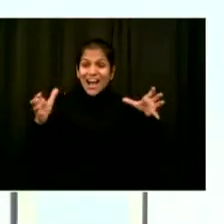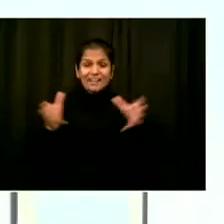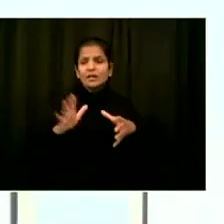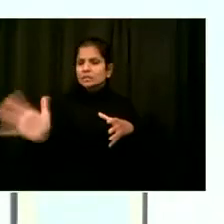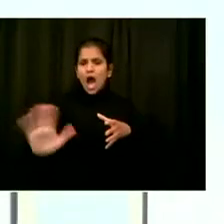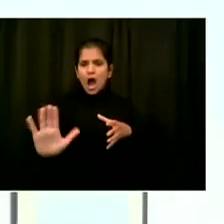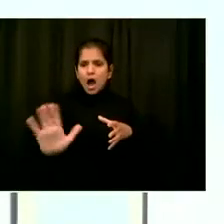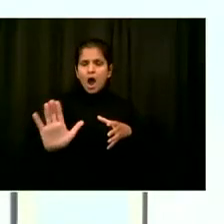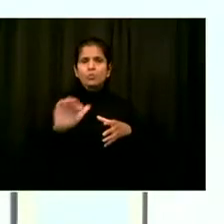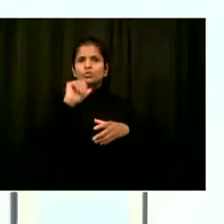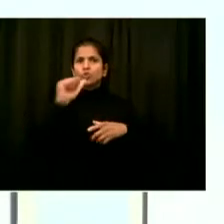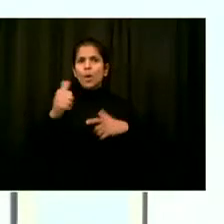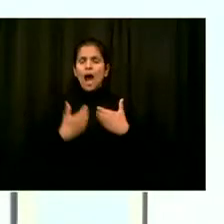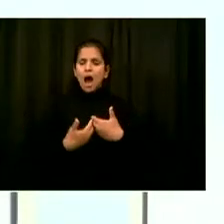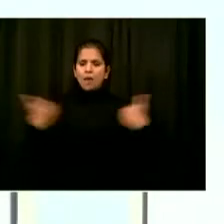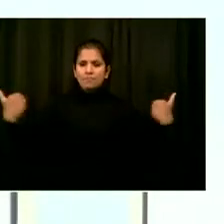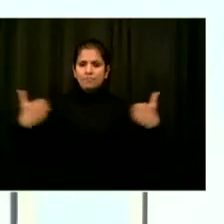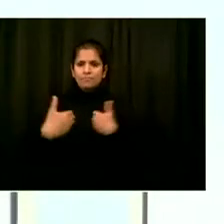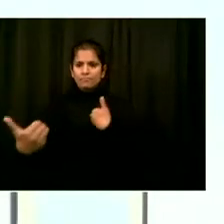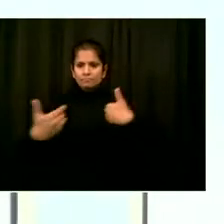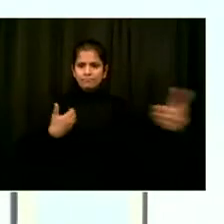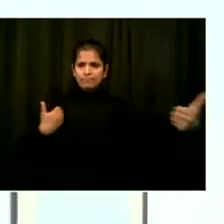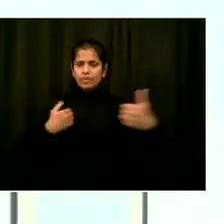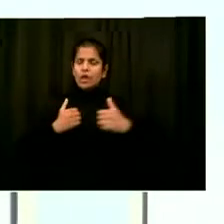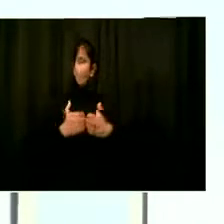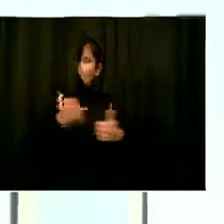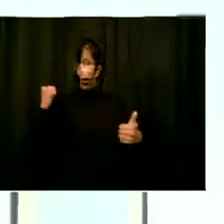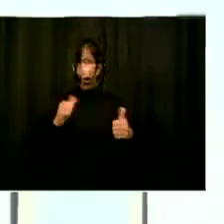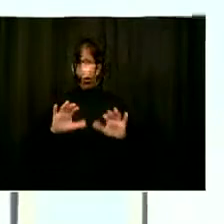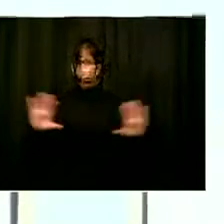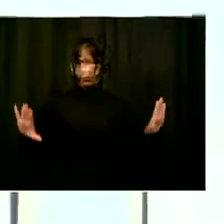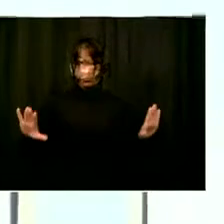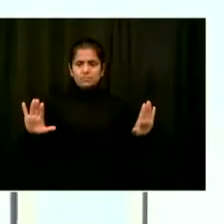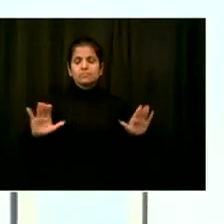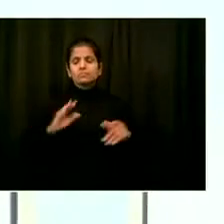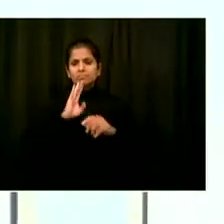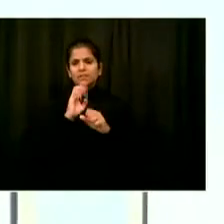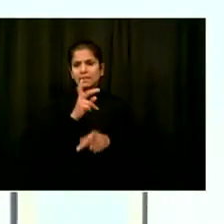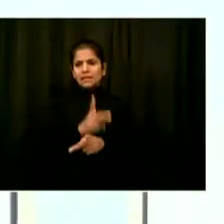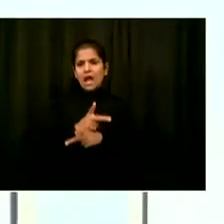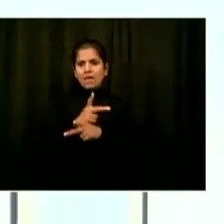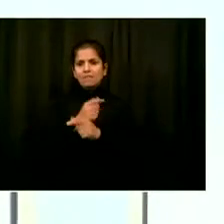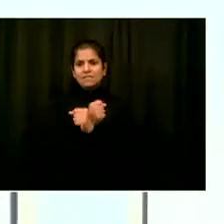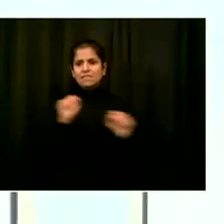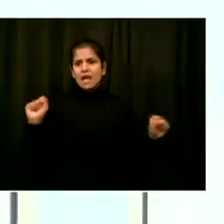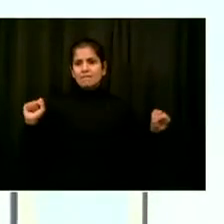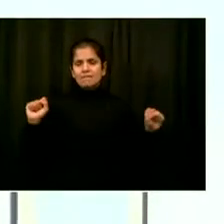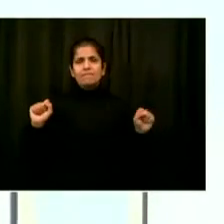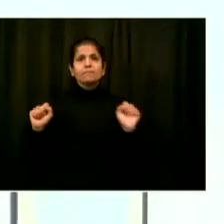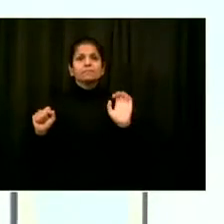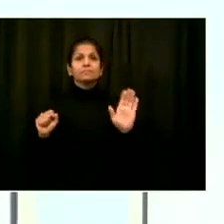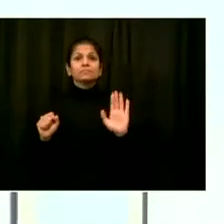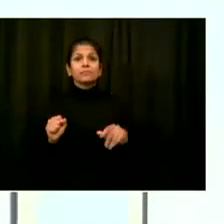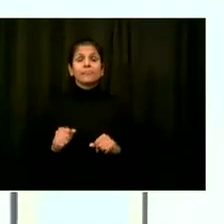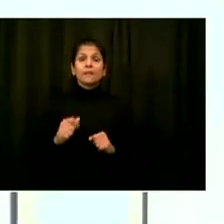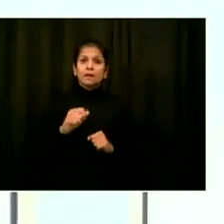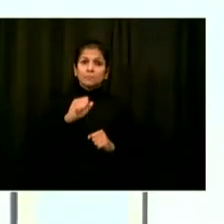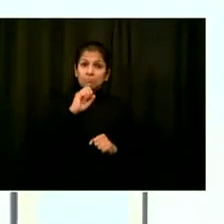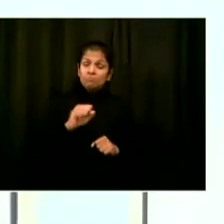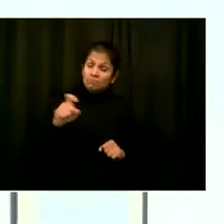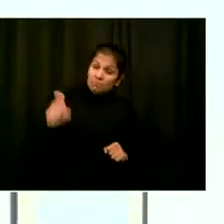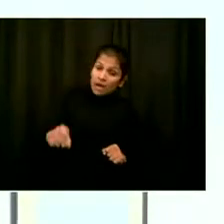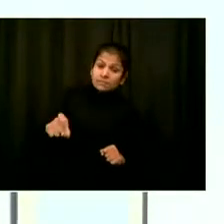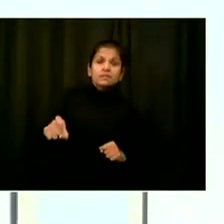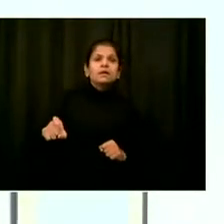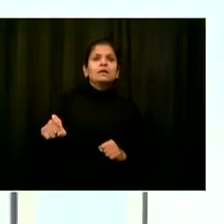those types of of smaller social Gatherings if at all possible um and if you do have to have them make sure that you're following